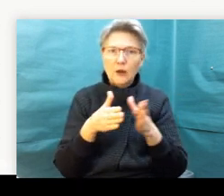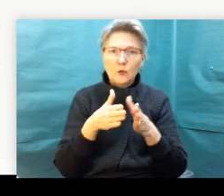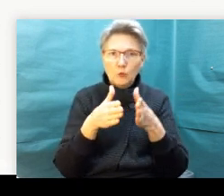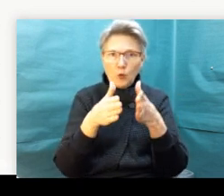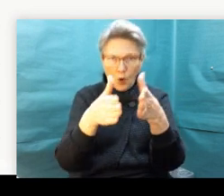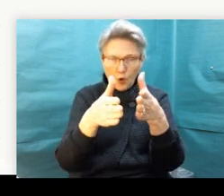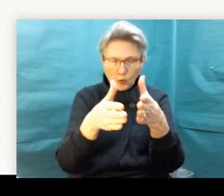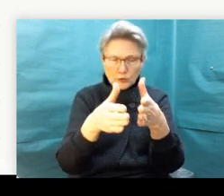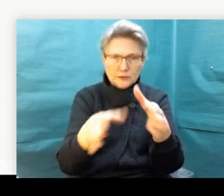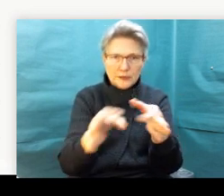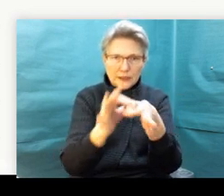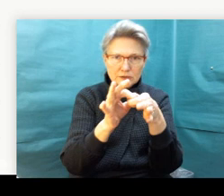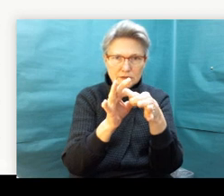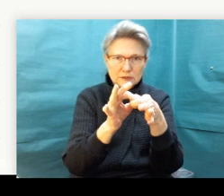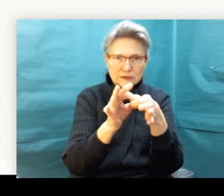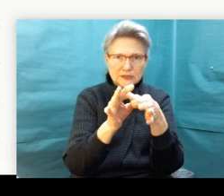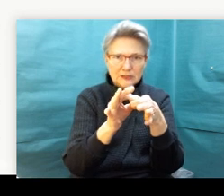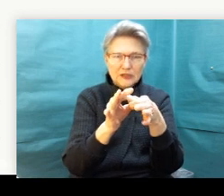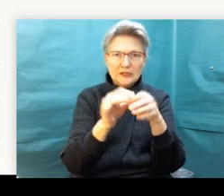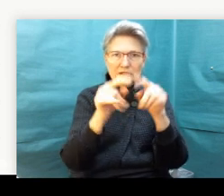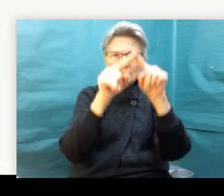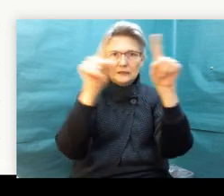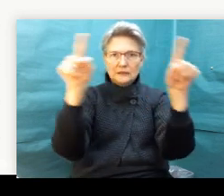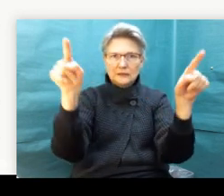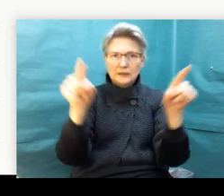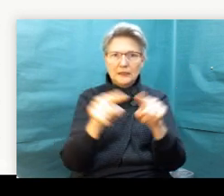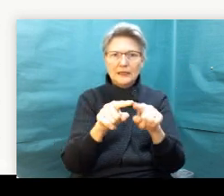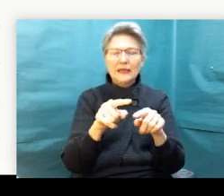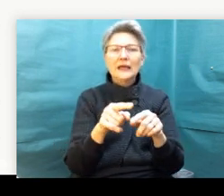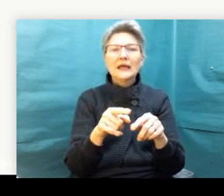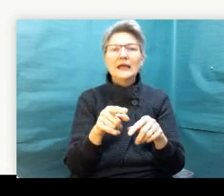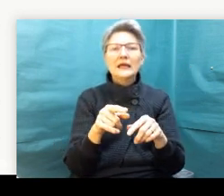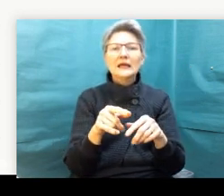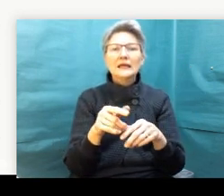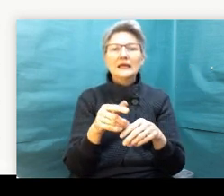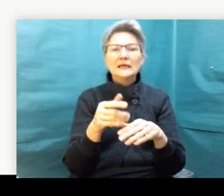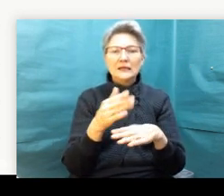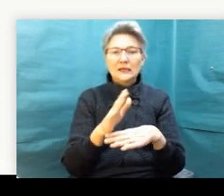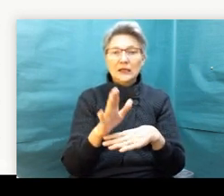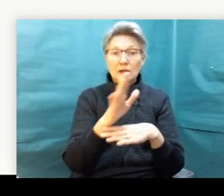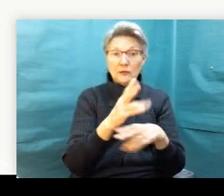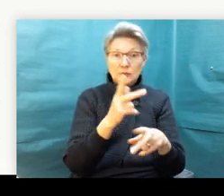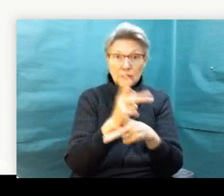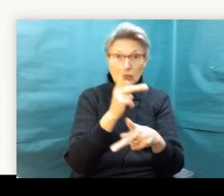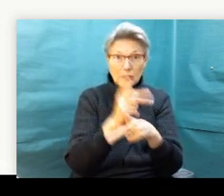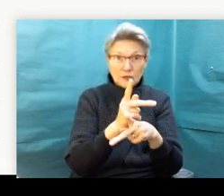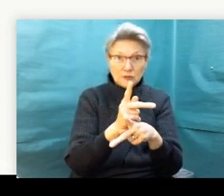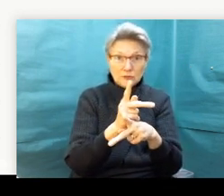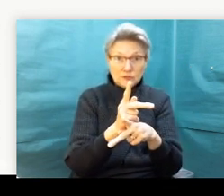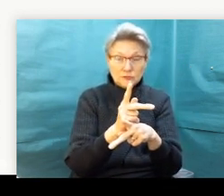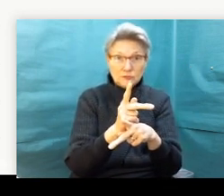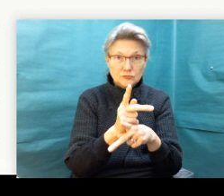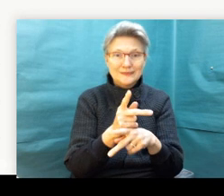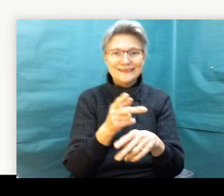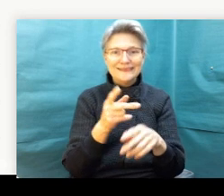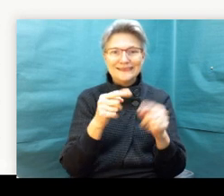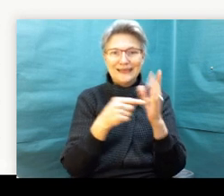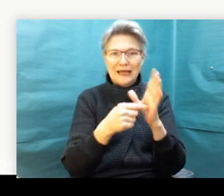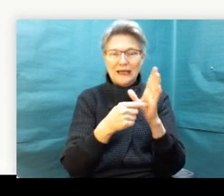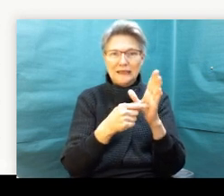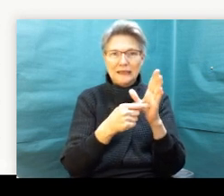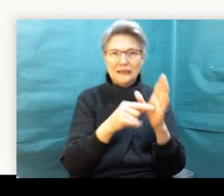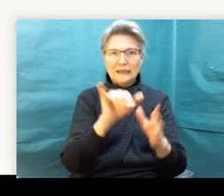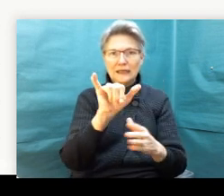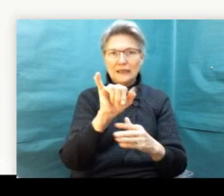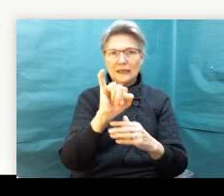here, is this yield sign because it has a starting point and an ending point, and it's made up of